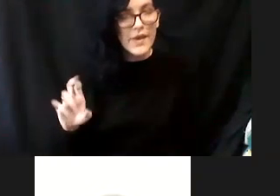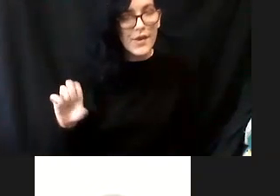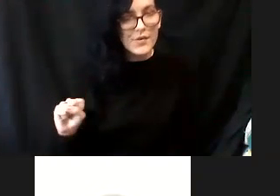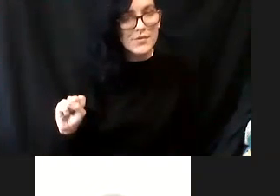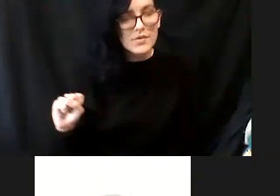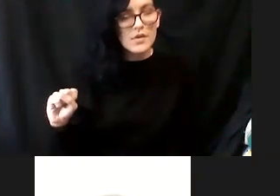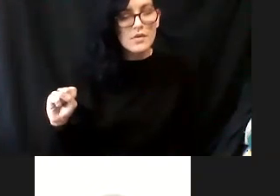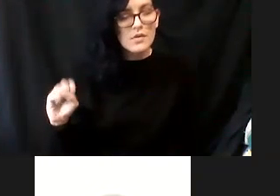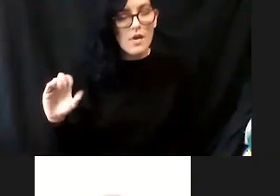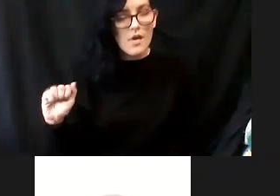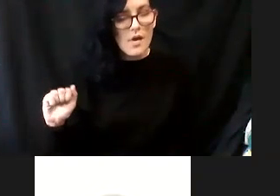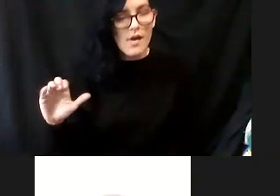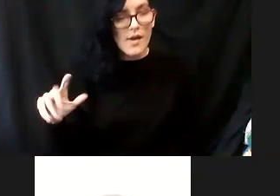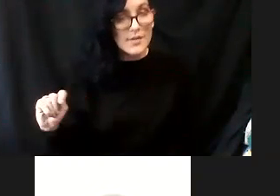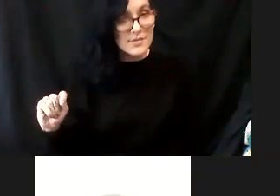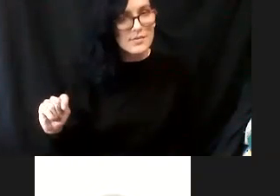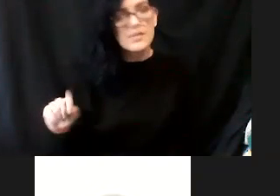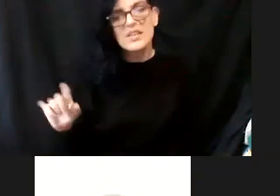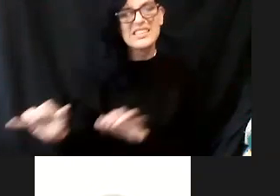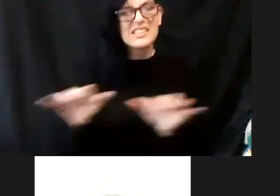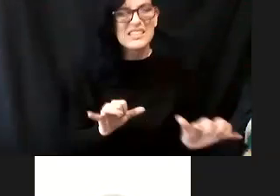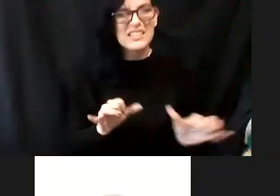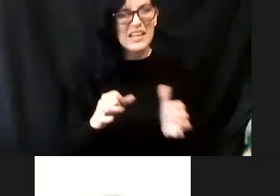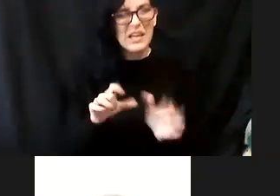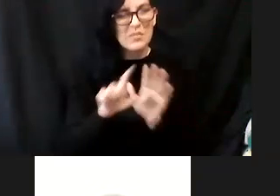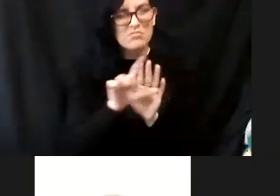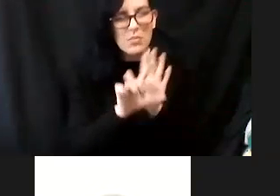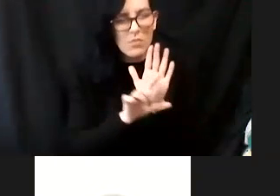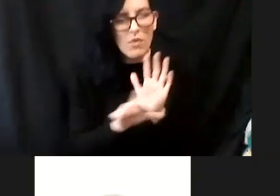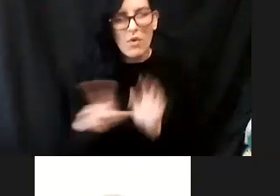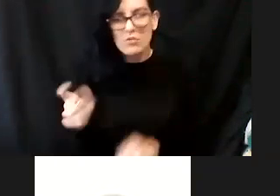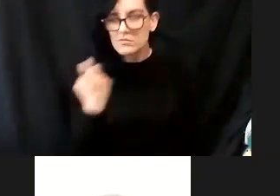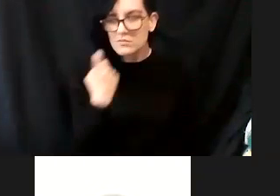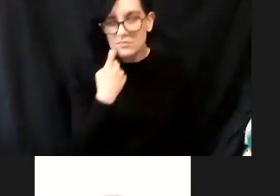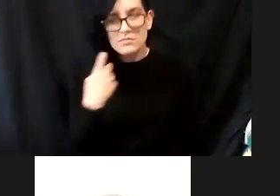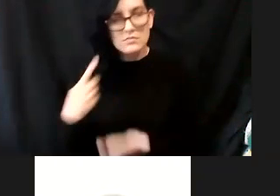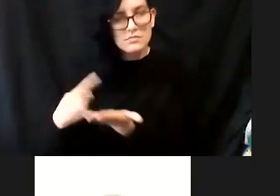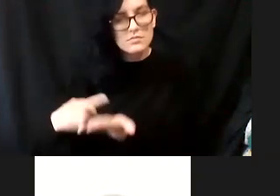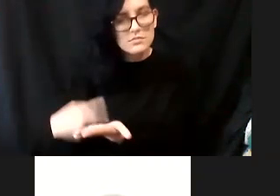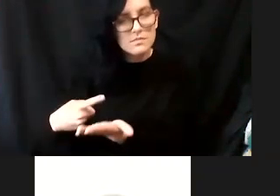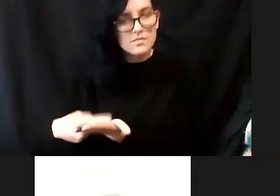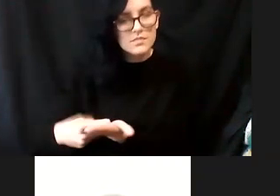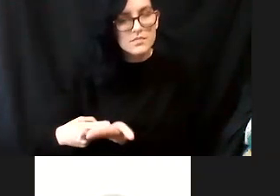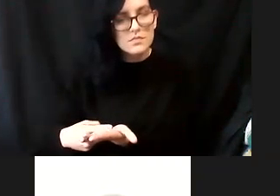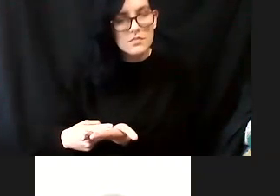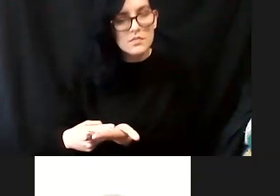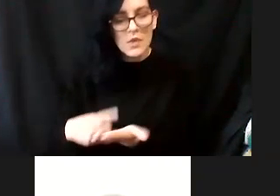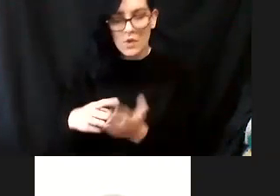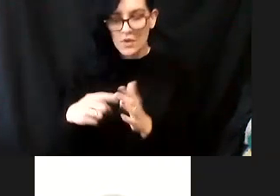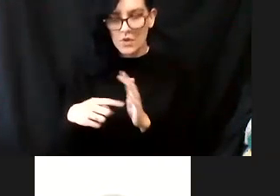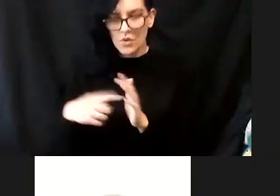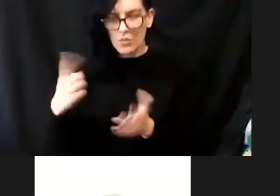about, that, you know, has modified some things having to do with federally backed